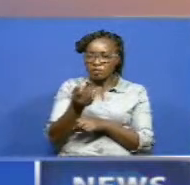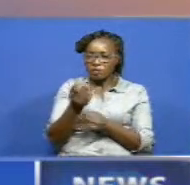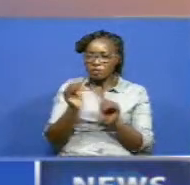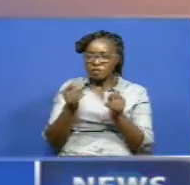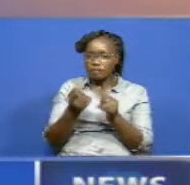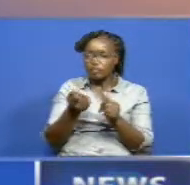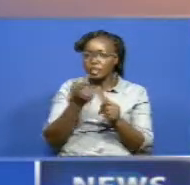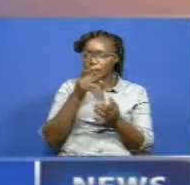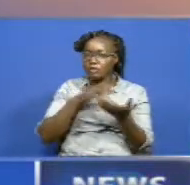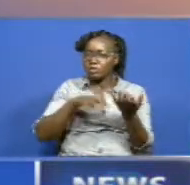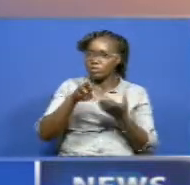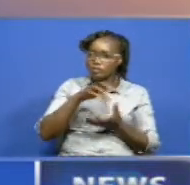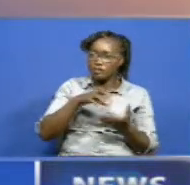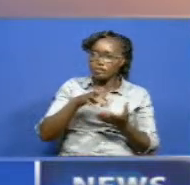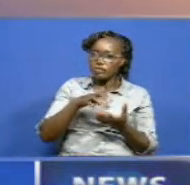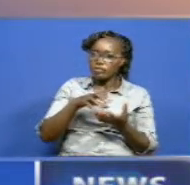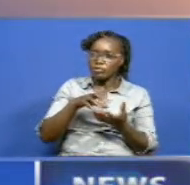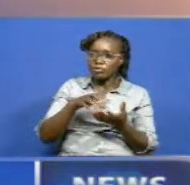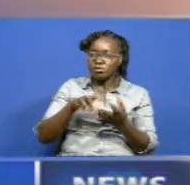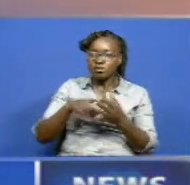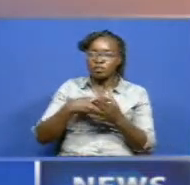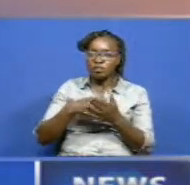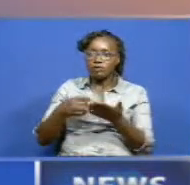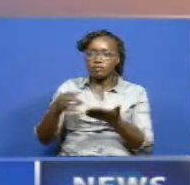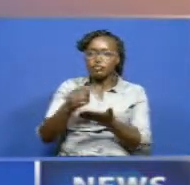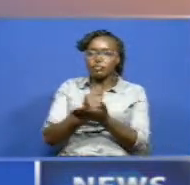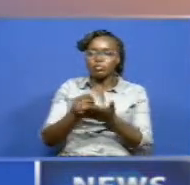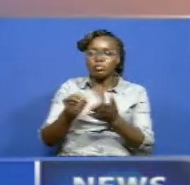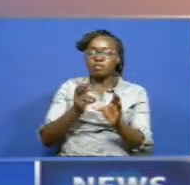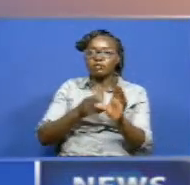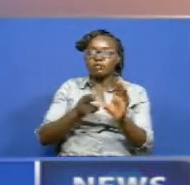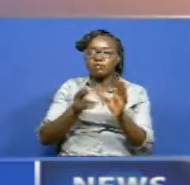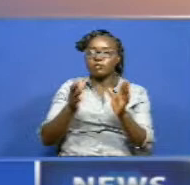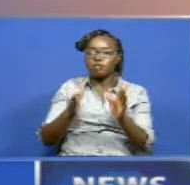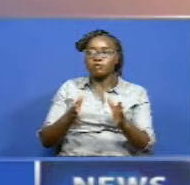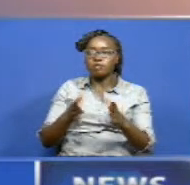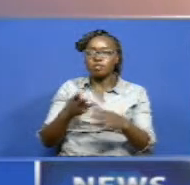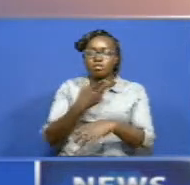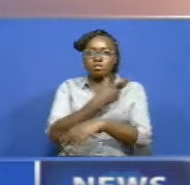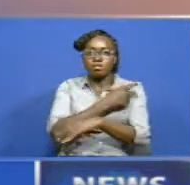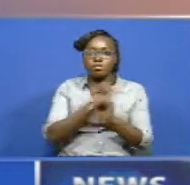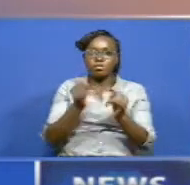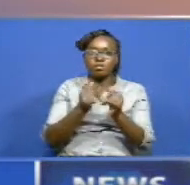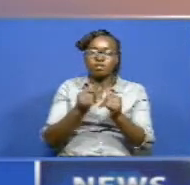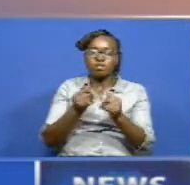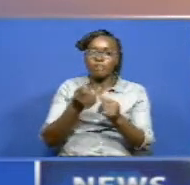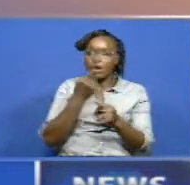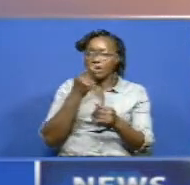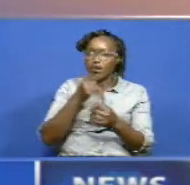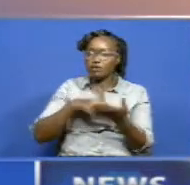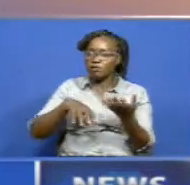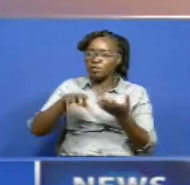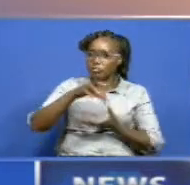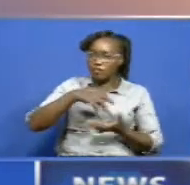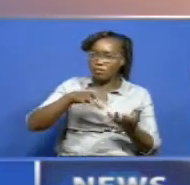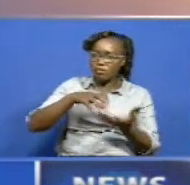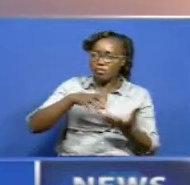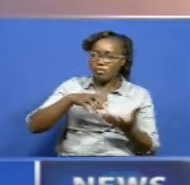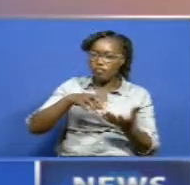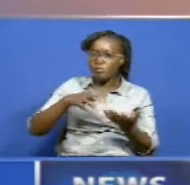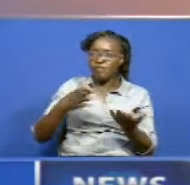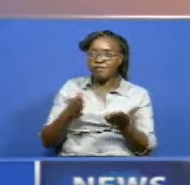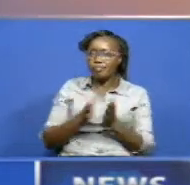drug combination, has started the recruitment of participants to test a new drug combination, nitazoxanide